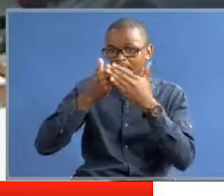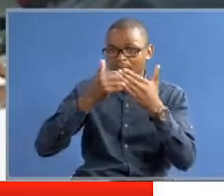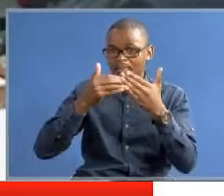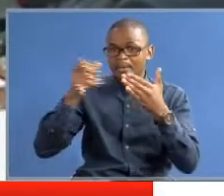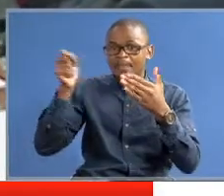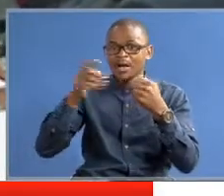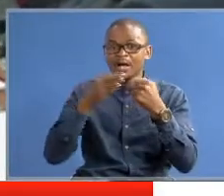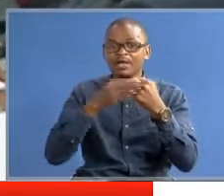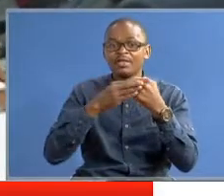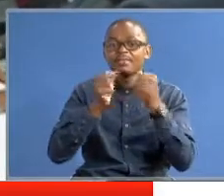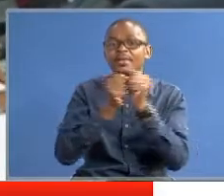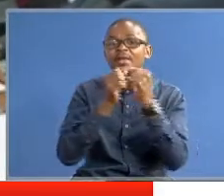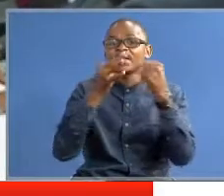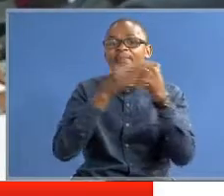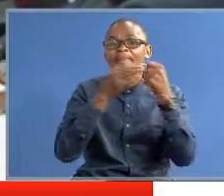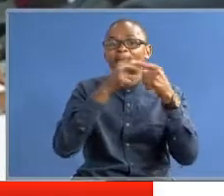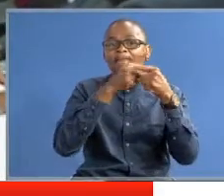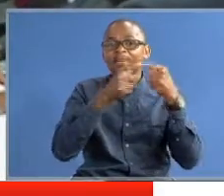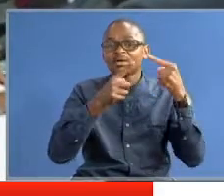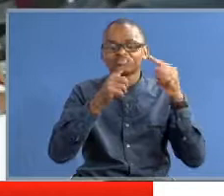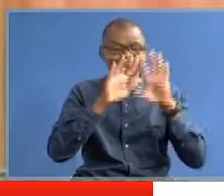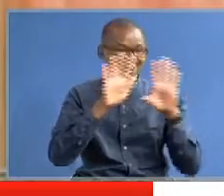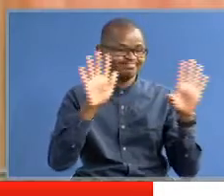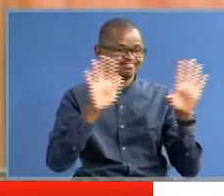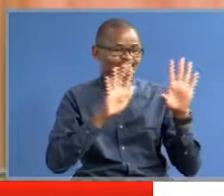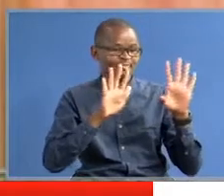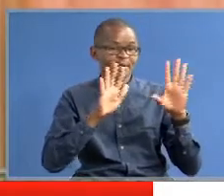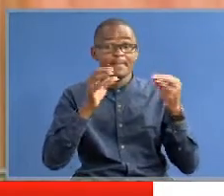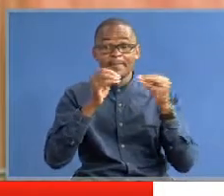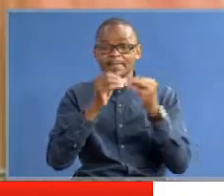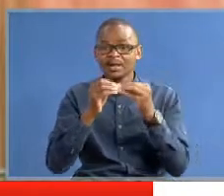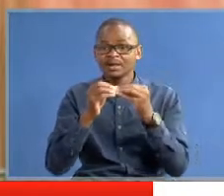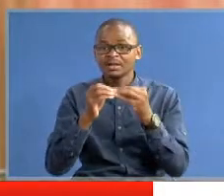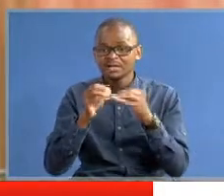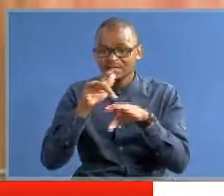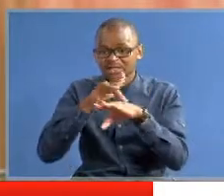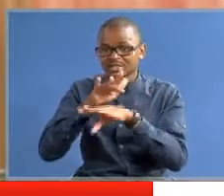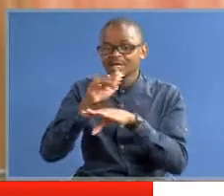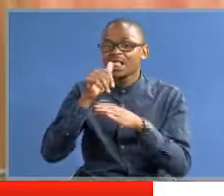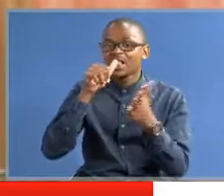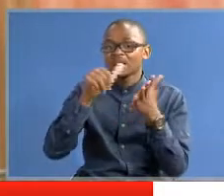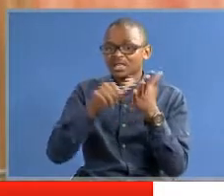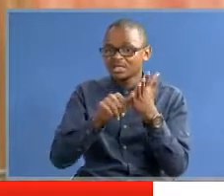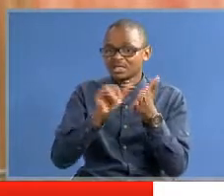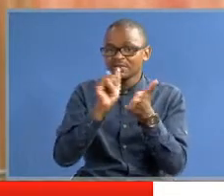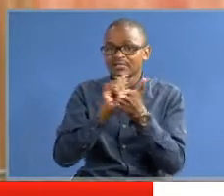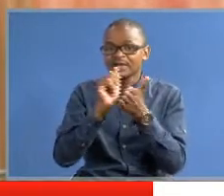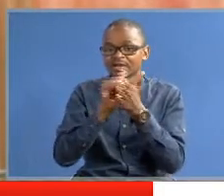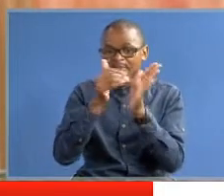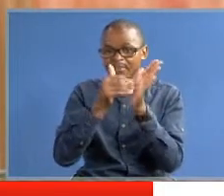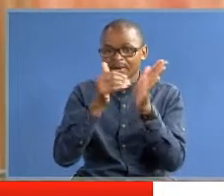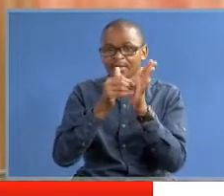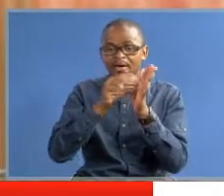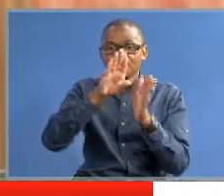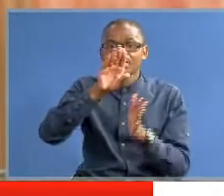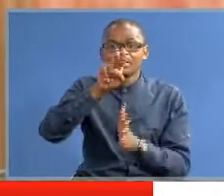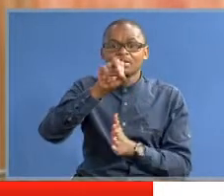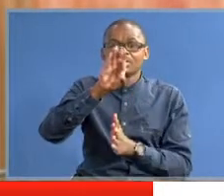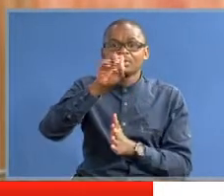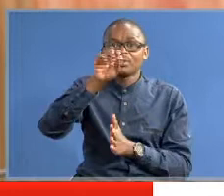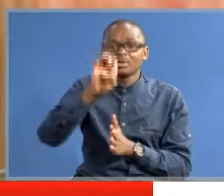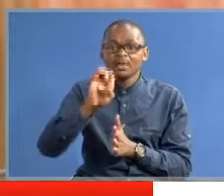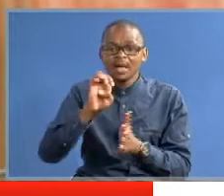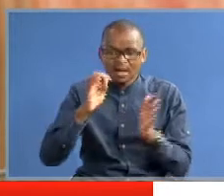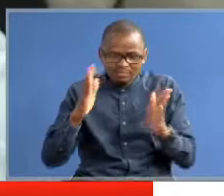on September 18th, but Mutua skipped the meeting and instead sent a letter saying that Machakos Senator Boniface Kabaka